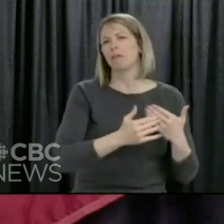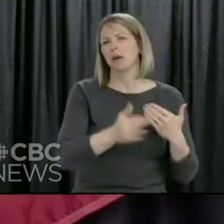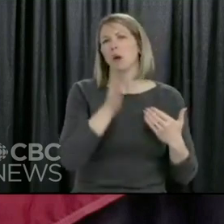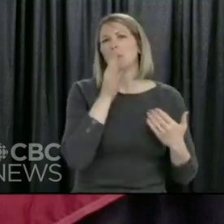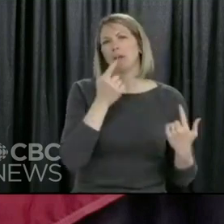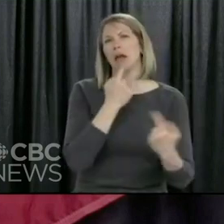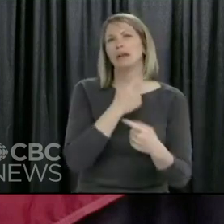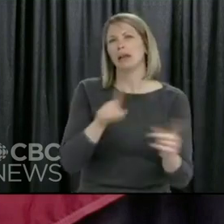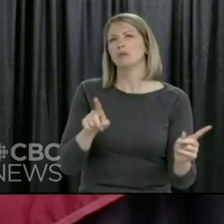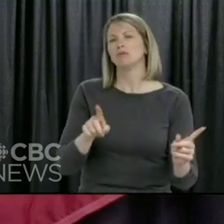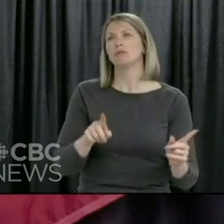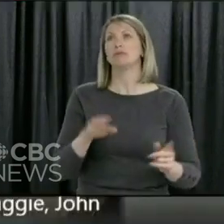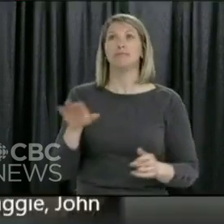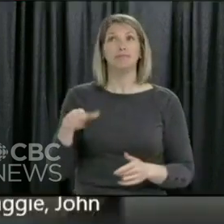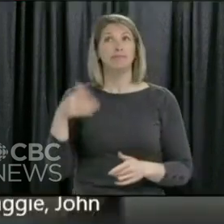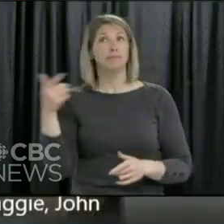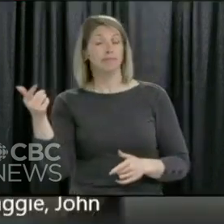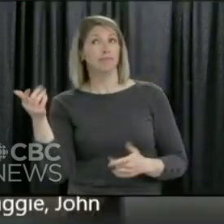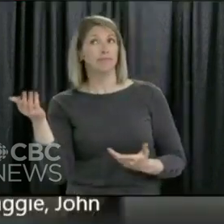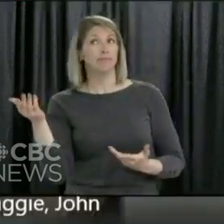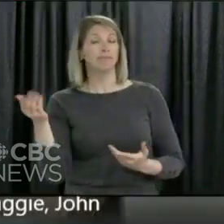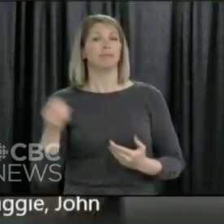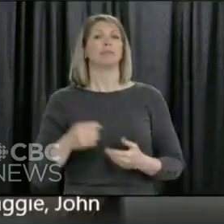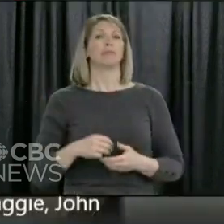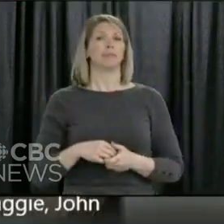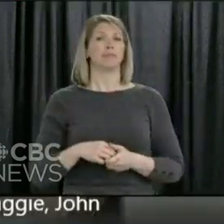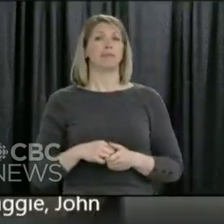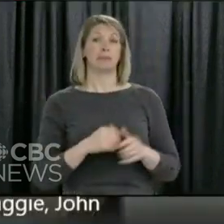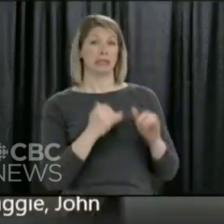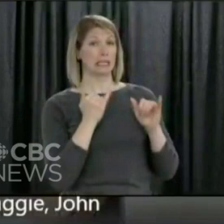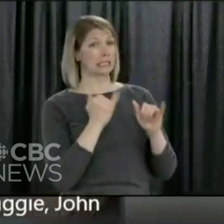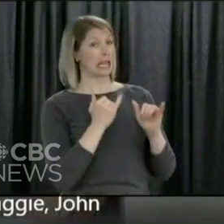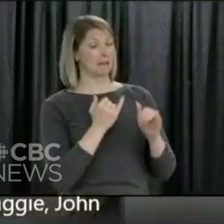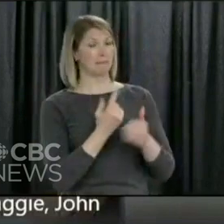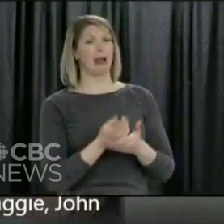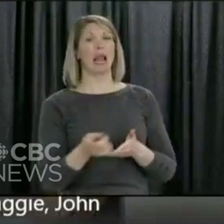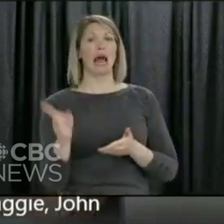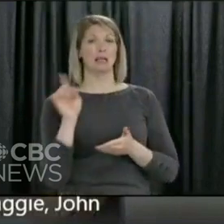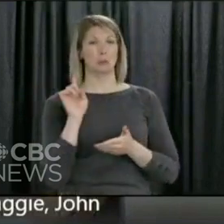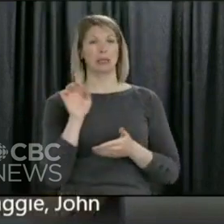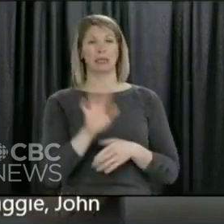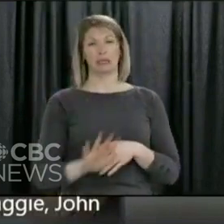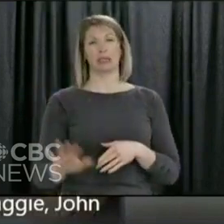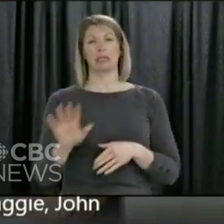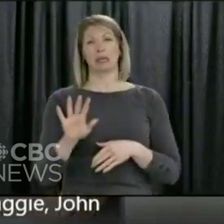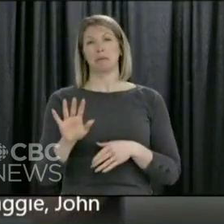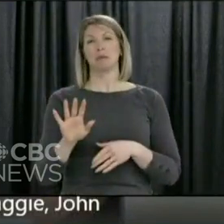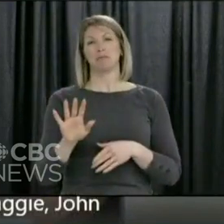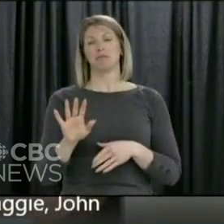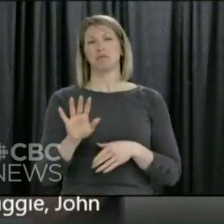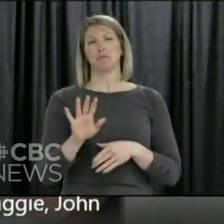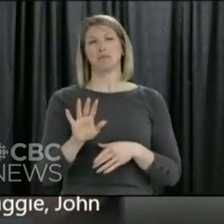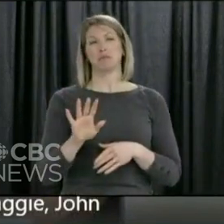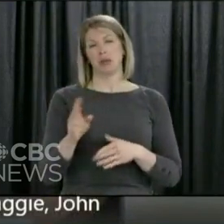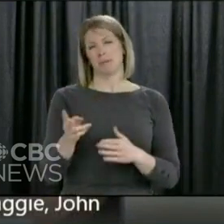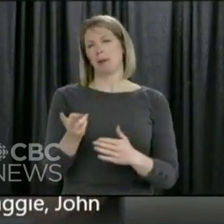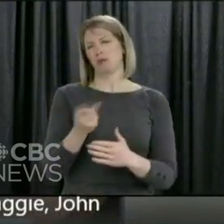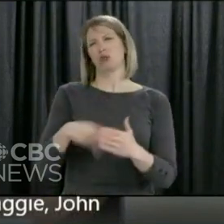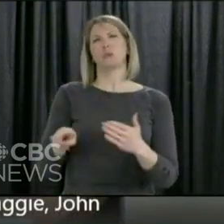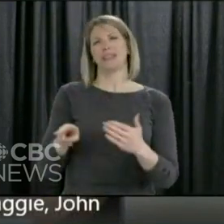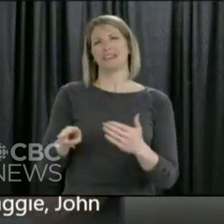for us. Well, that's the information I have as of last week. If the timeline still holds, we're looking at about